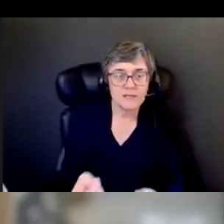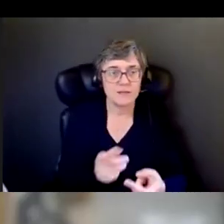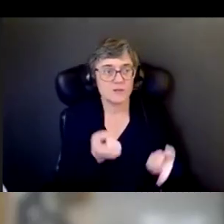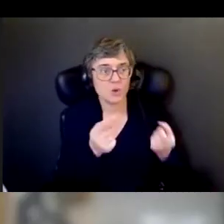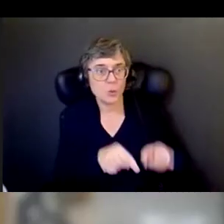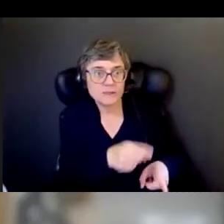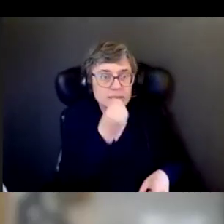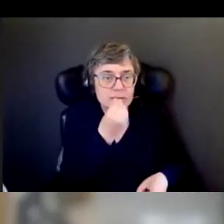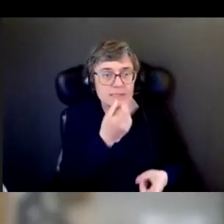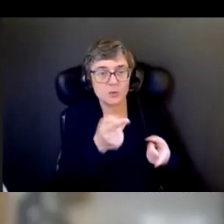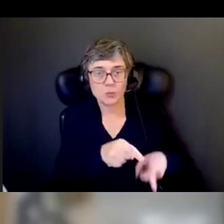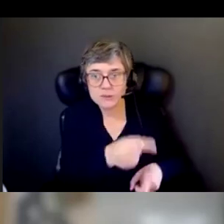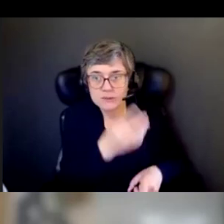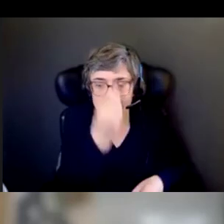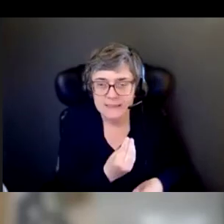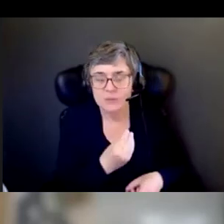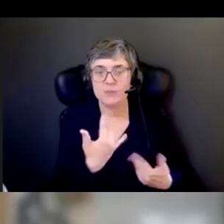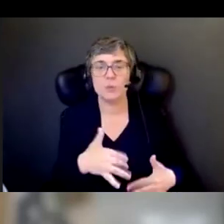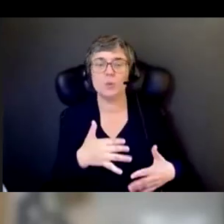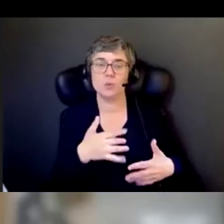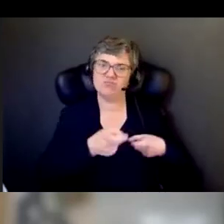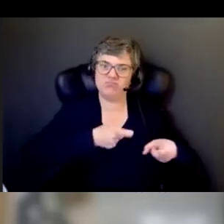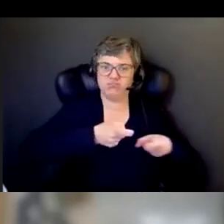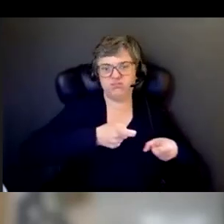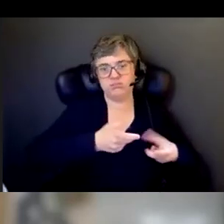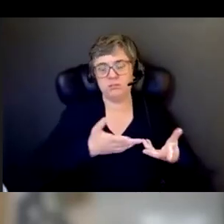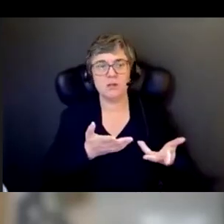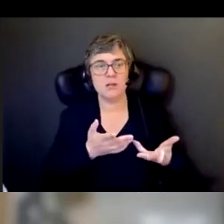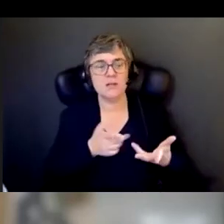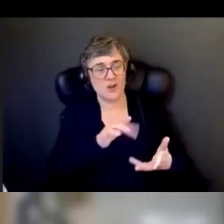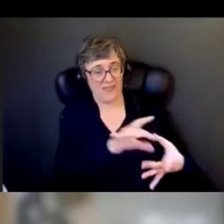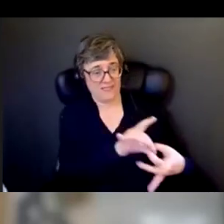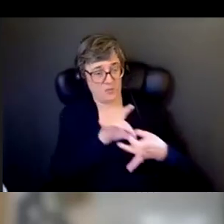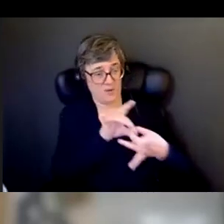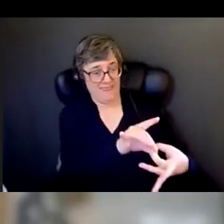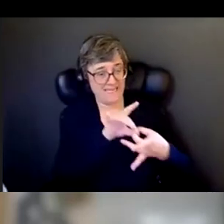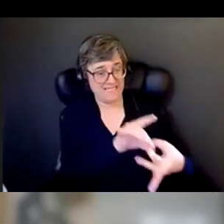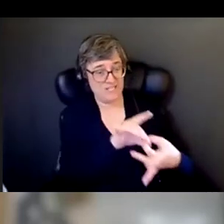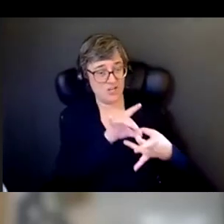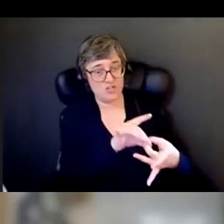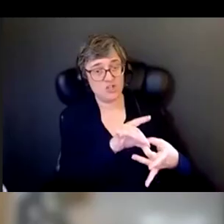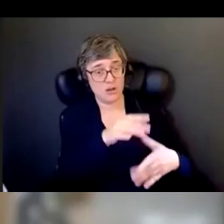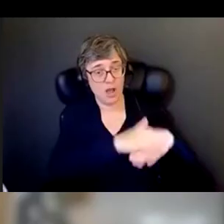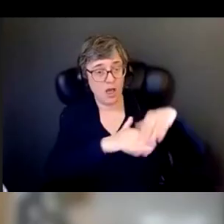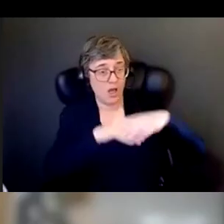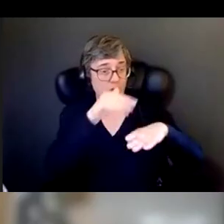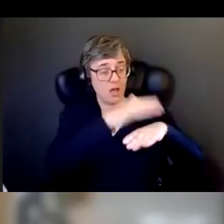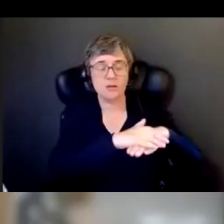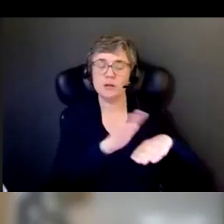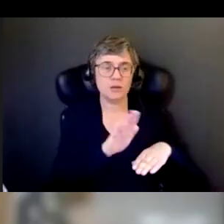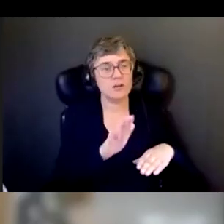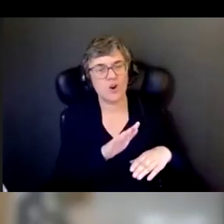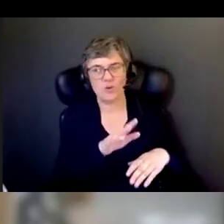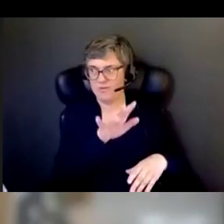coercion here is it's not in it's not a relationship layered onto something on a normal setting. It's built into